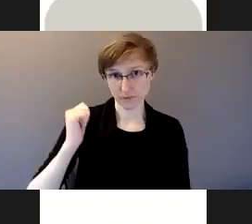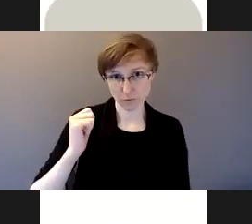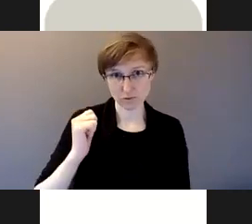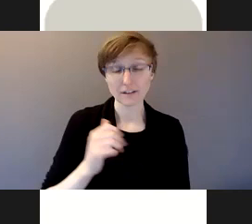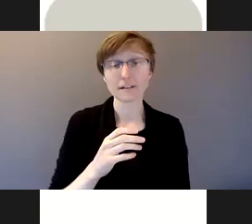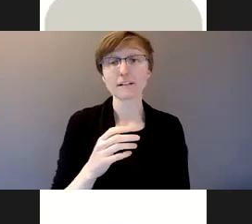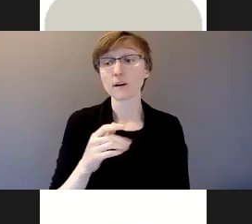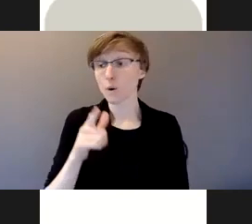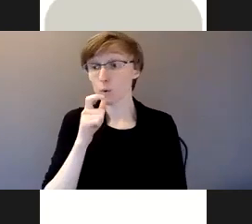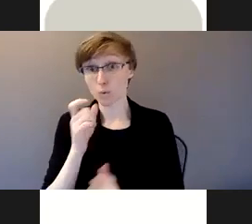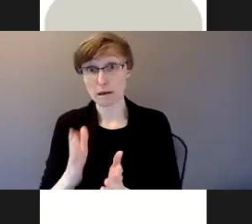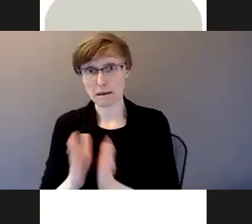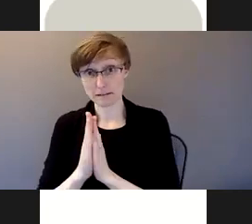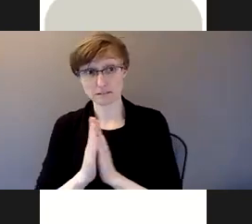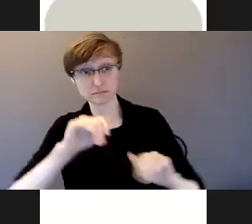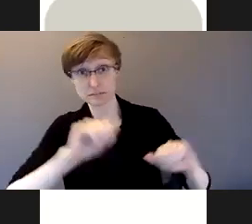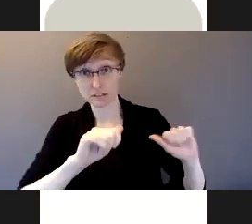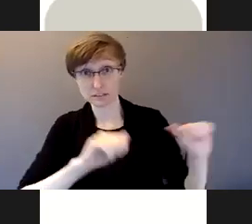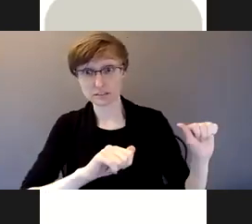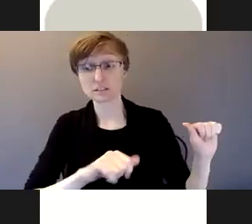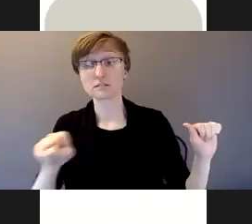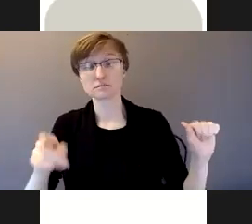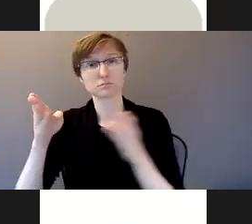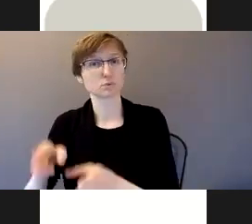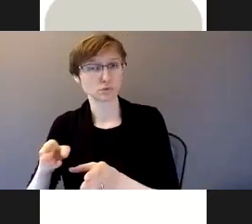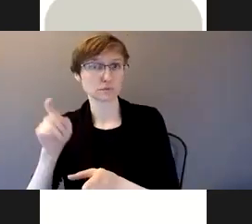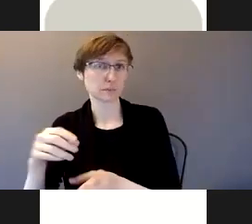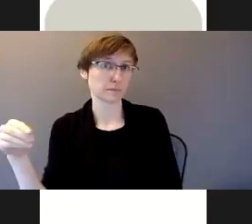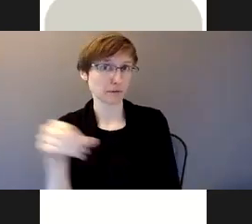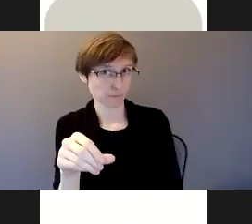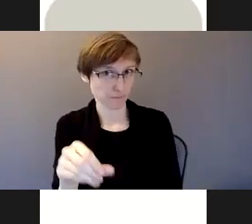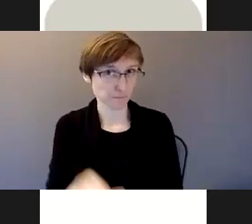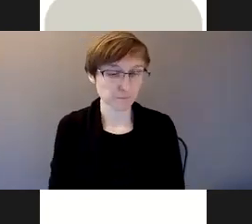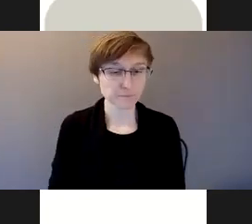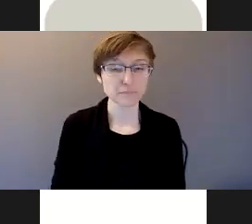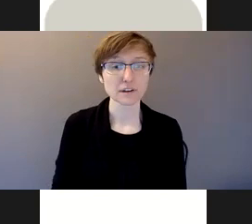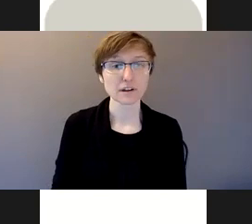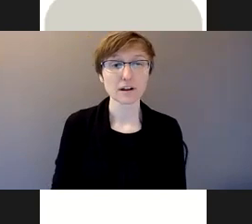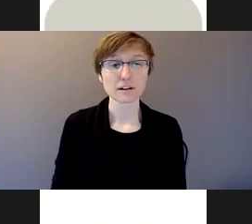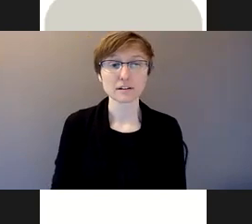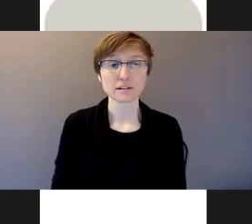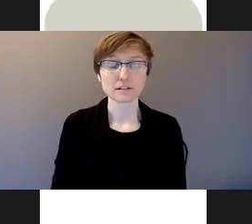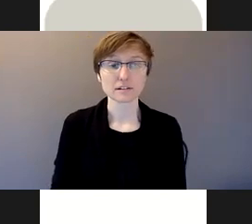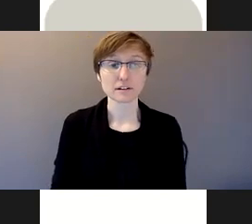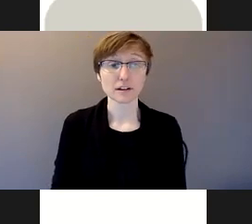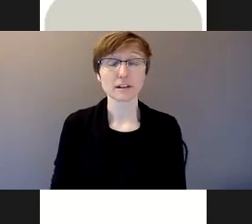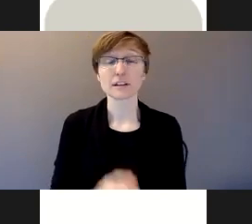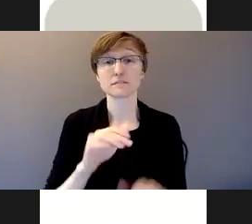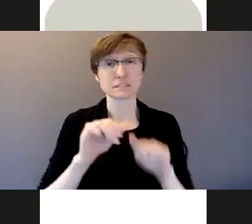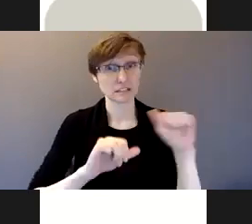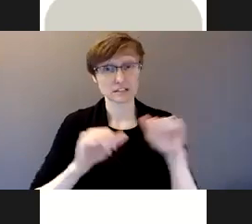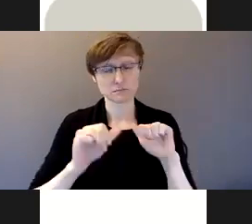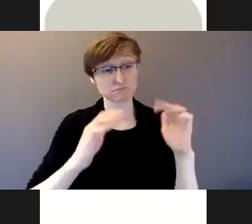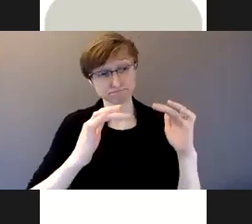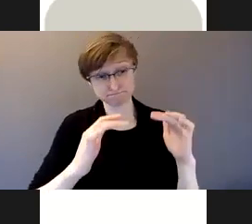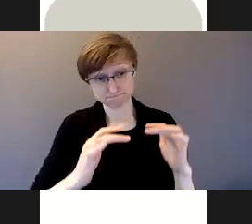it, pays for it. And of course, folks have the ability to challenge any of these findings at the Consent